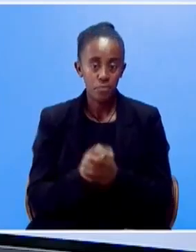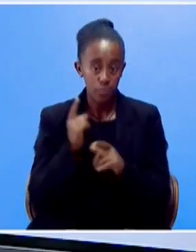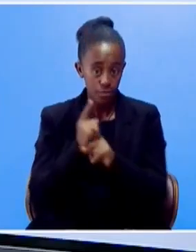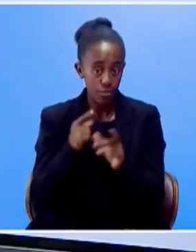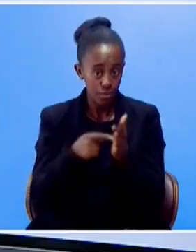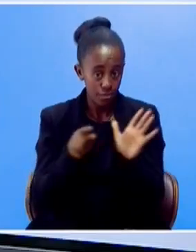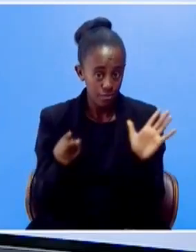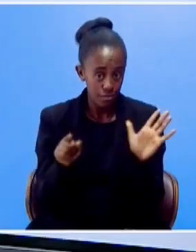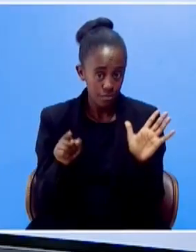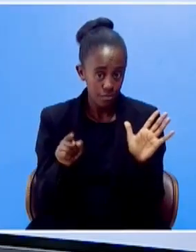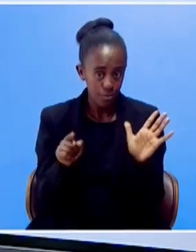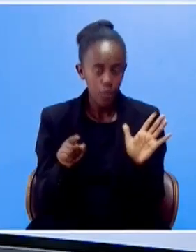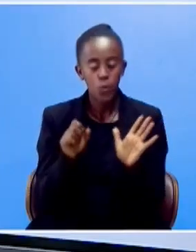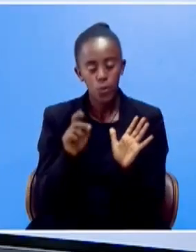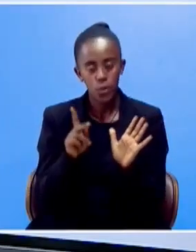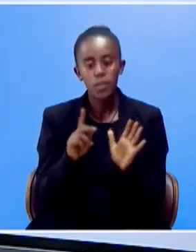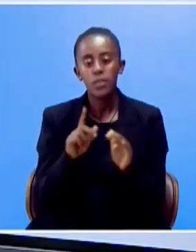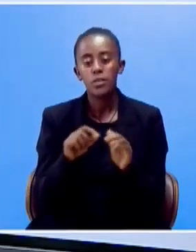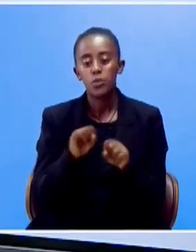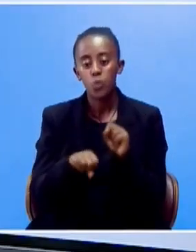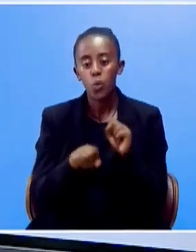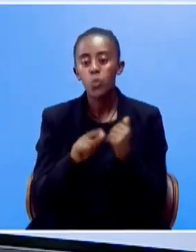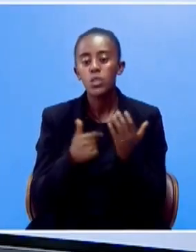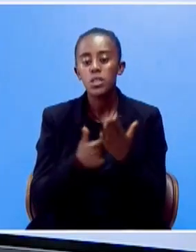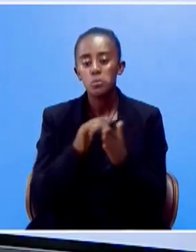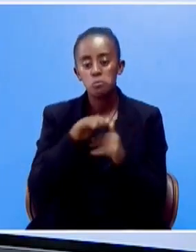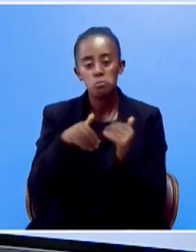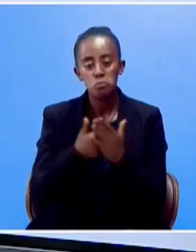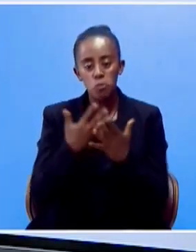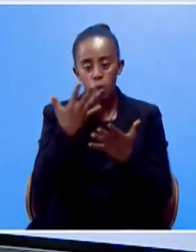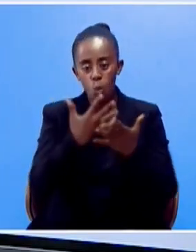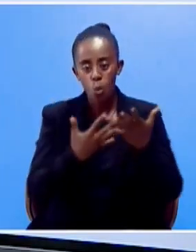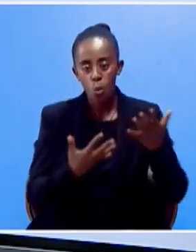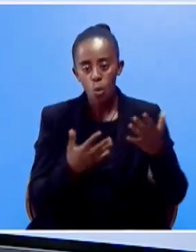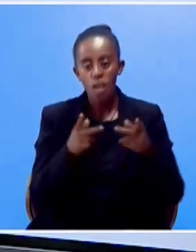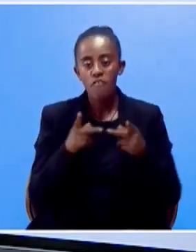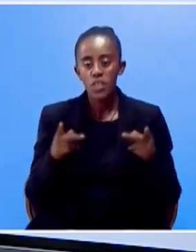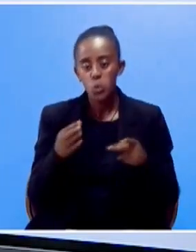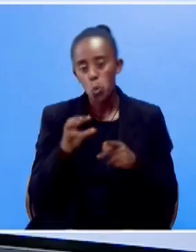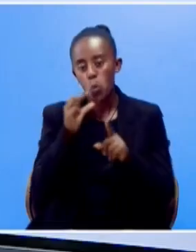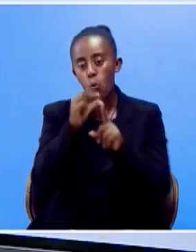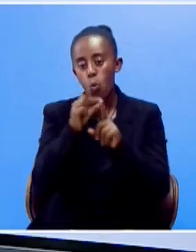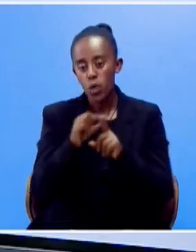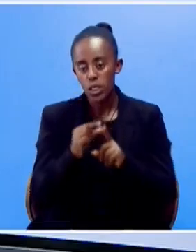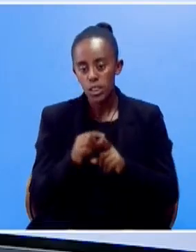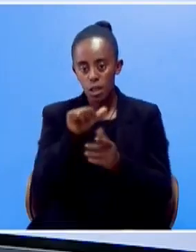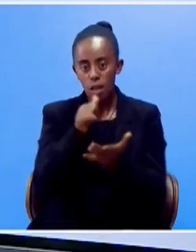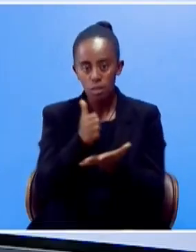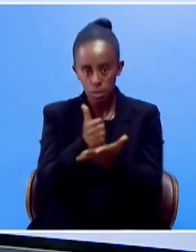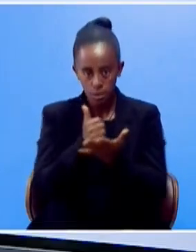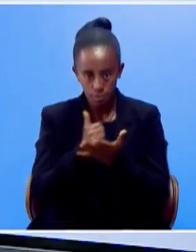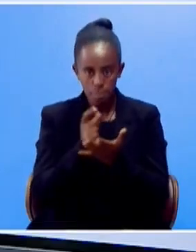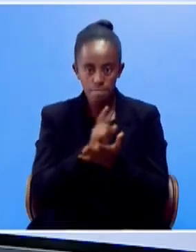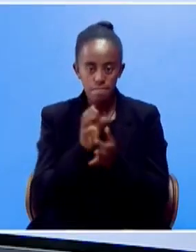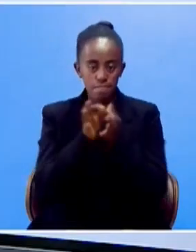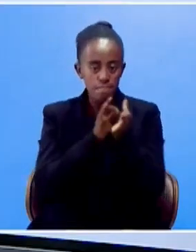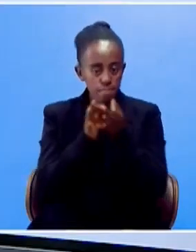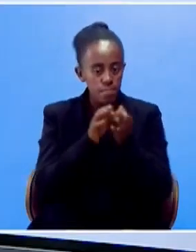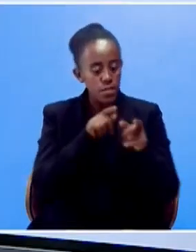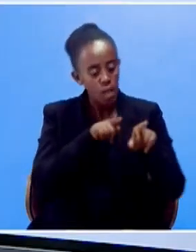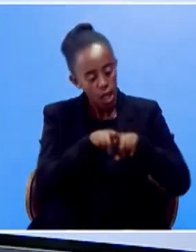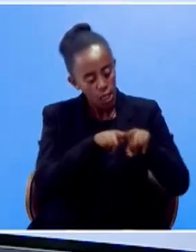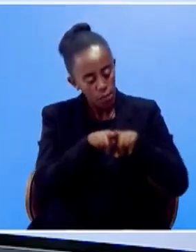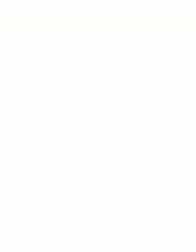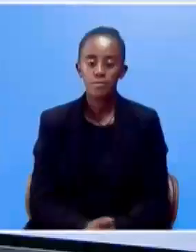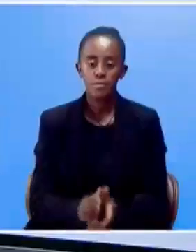clear? So, these are what? Common phrases or common words that can help us express our